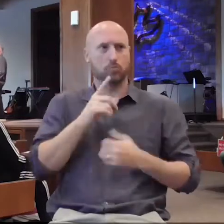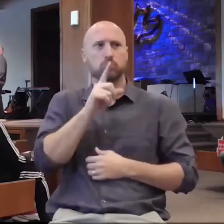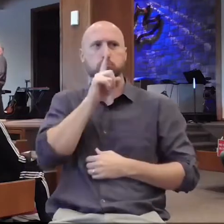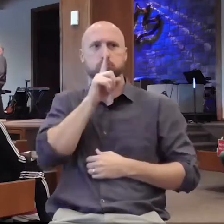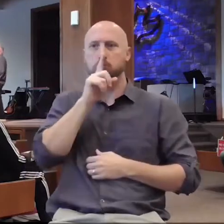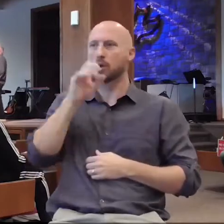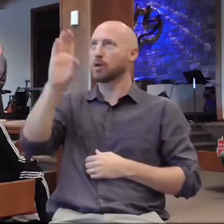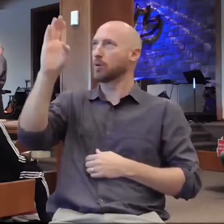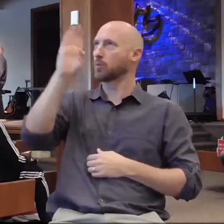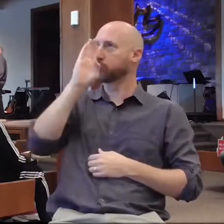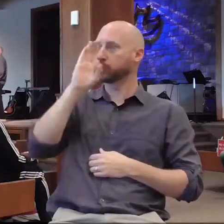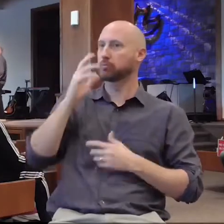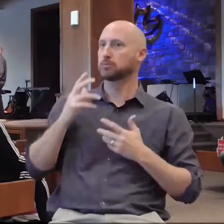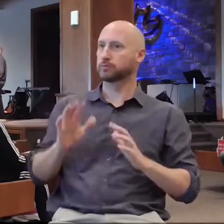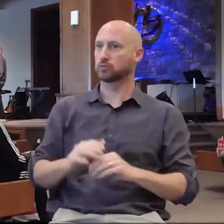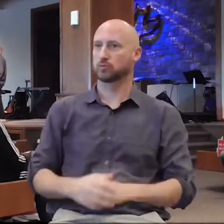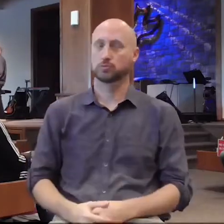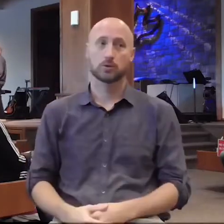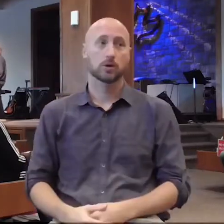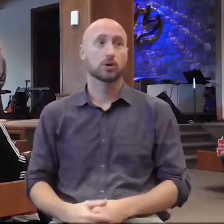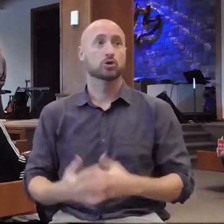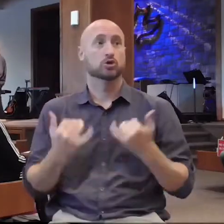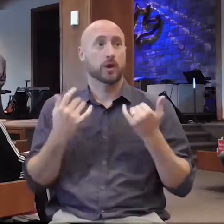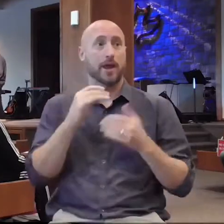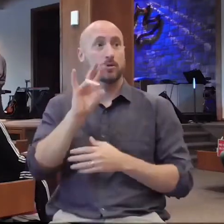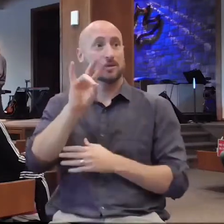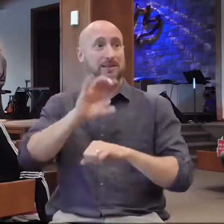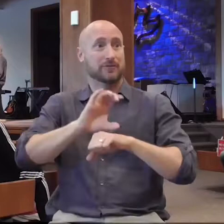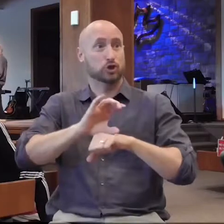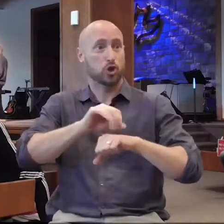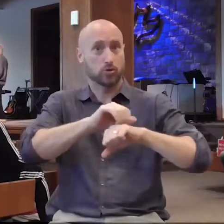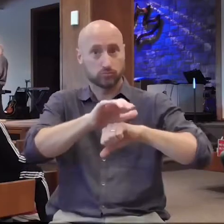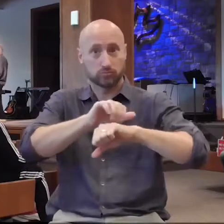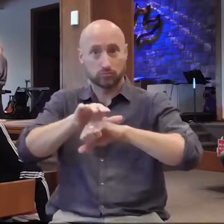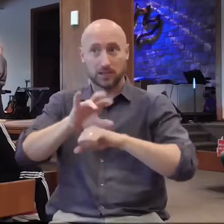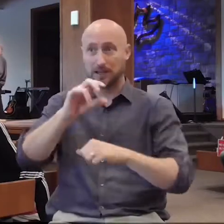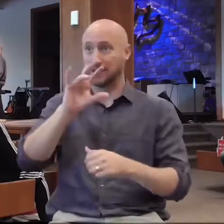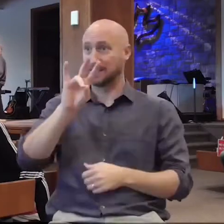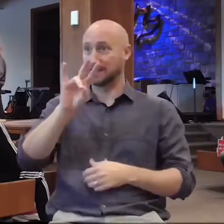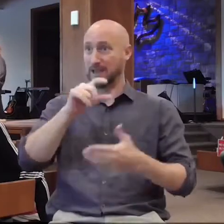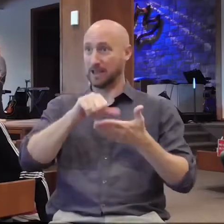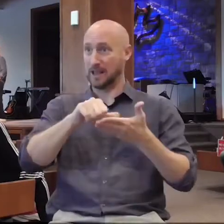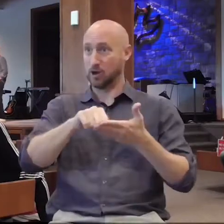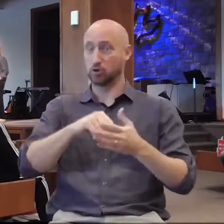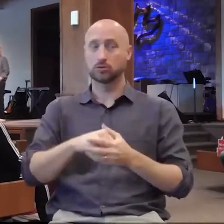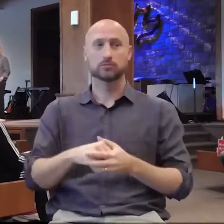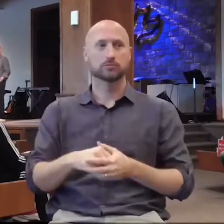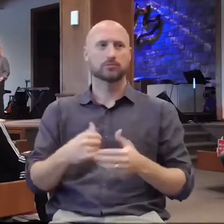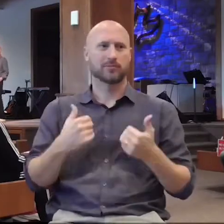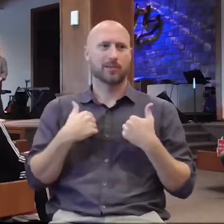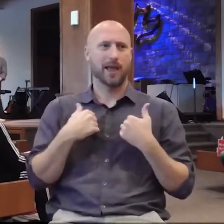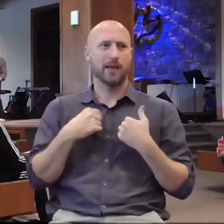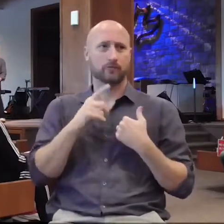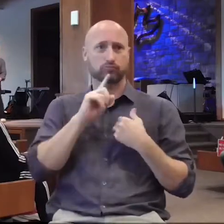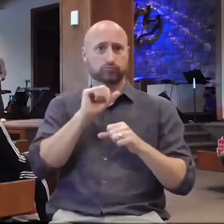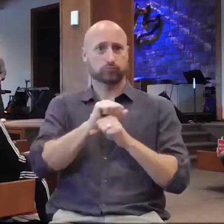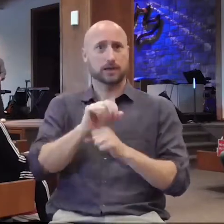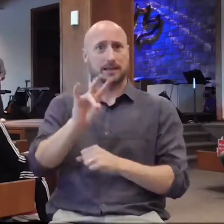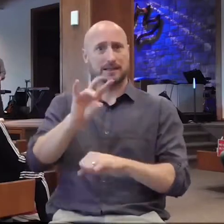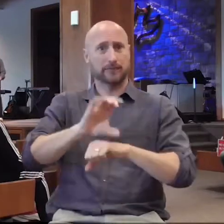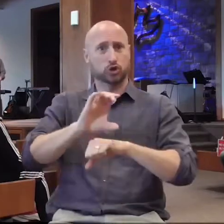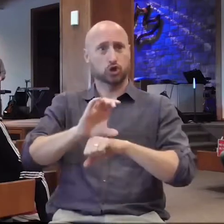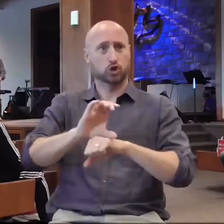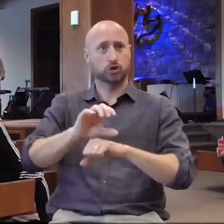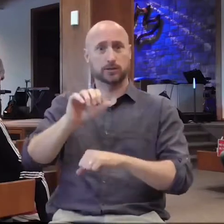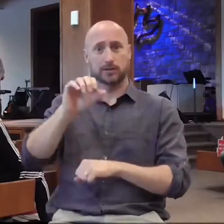these letters to the seven churches, certainly seven historical churches in Asia Minor that John